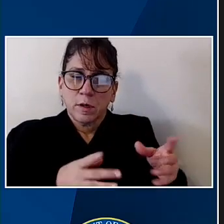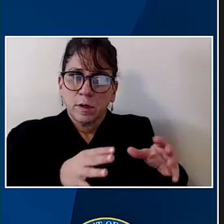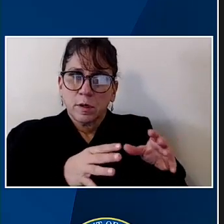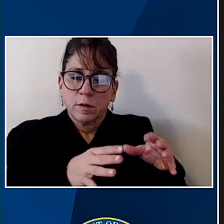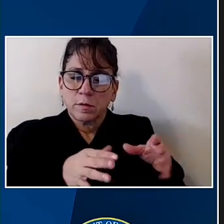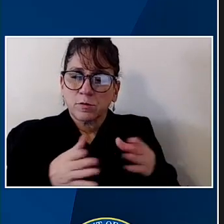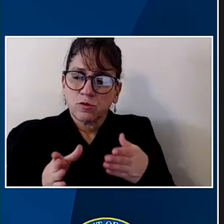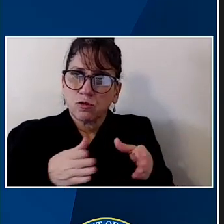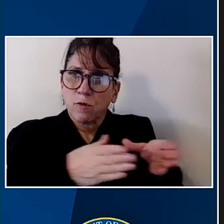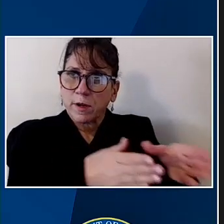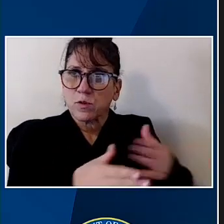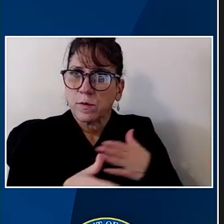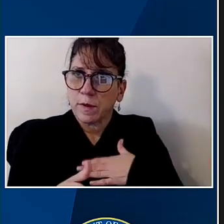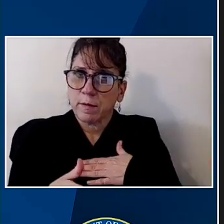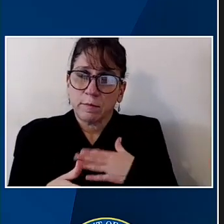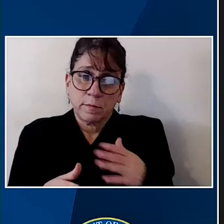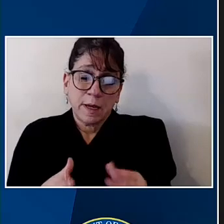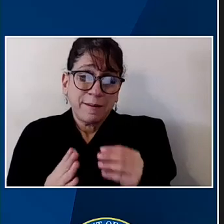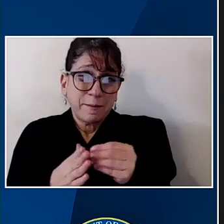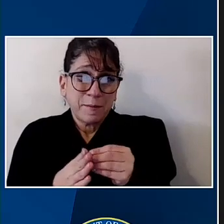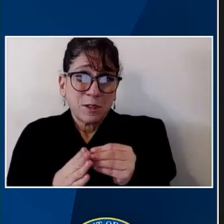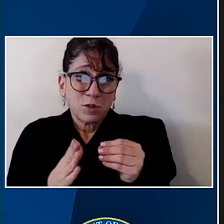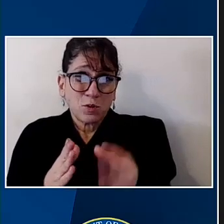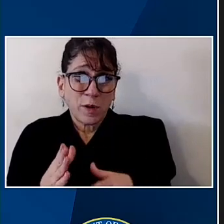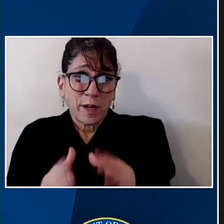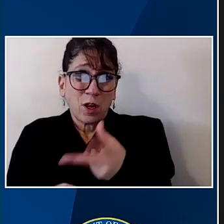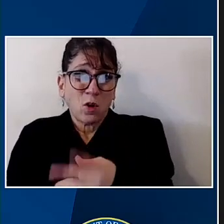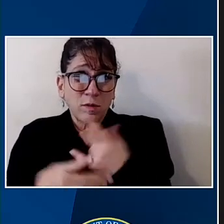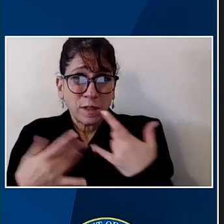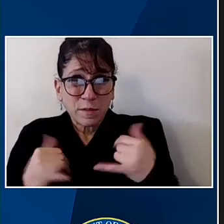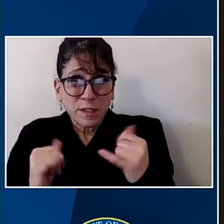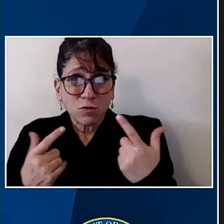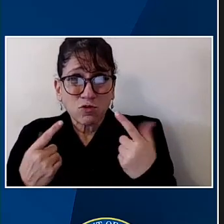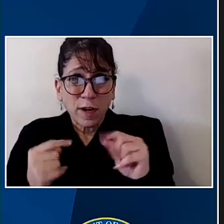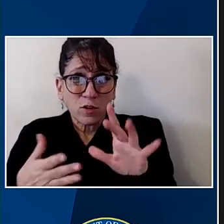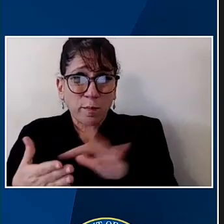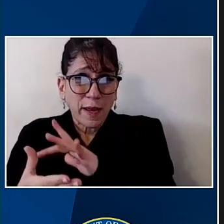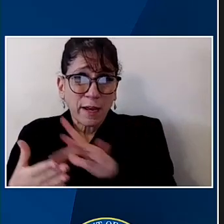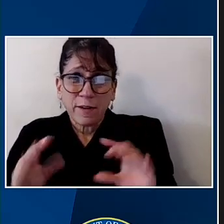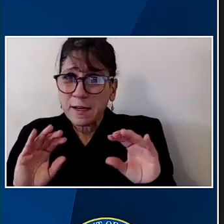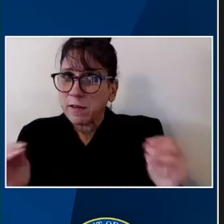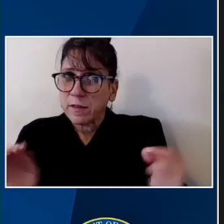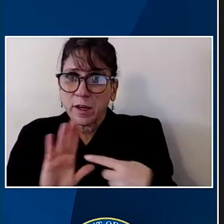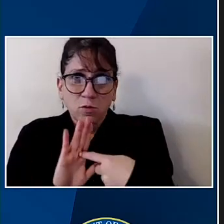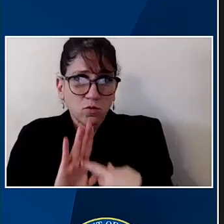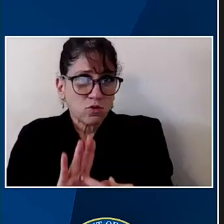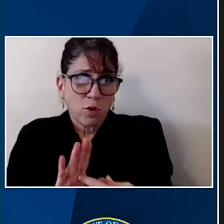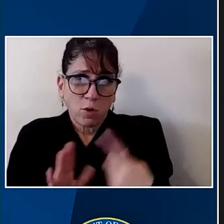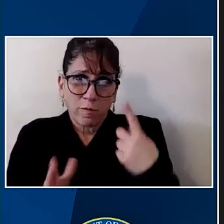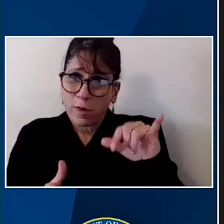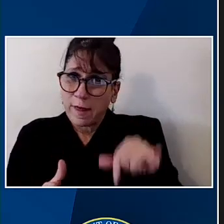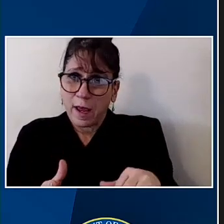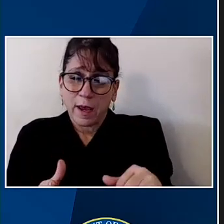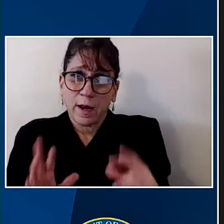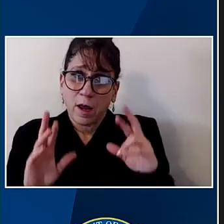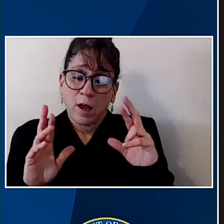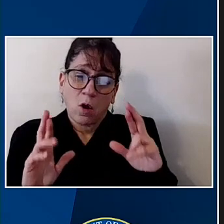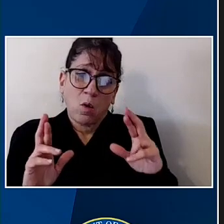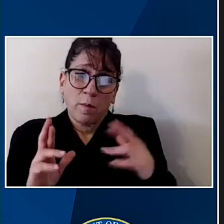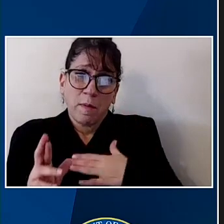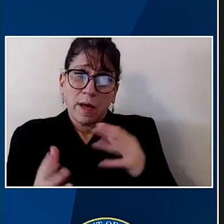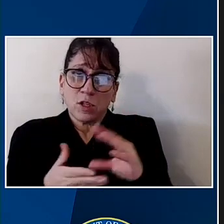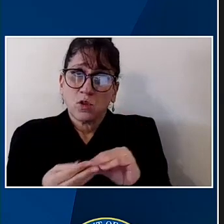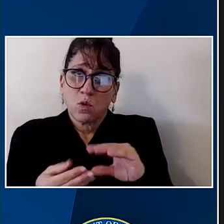Brown Mackey with the student loans I'm still trying to pay off and having nothing to show for it. I hope my story helps this